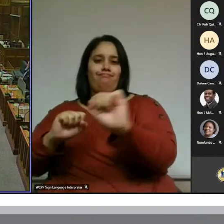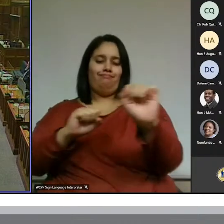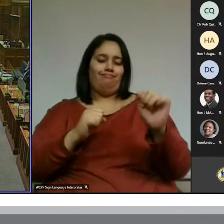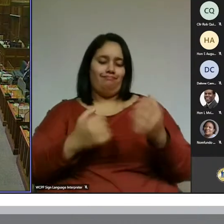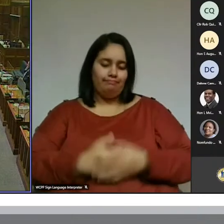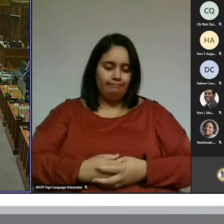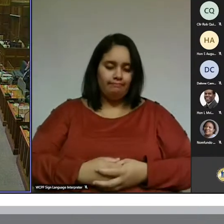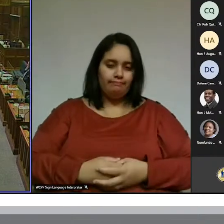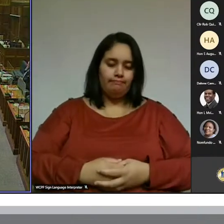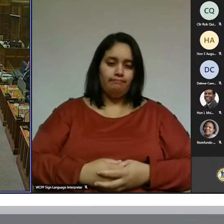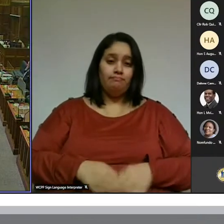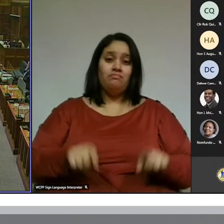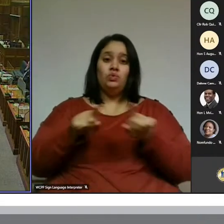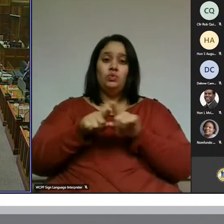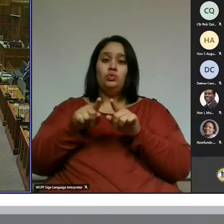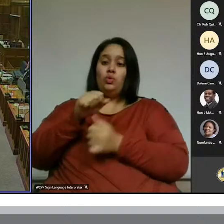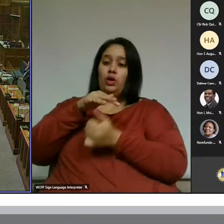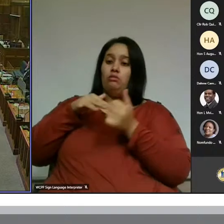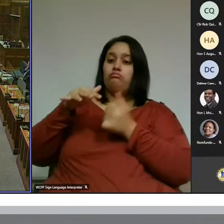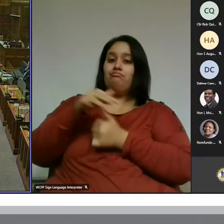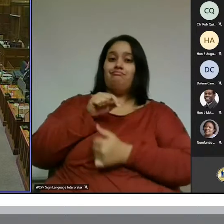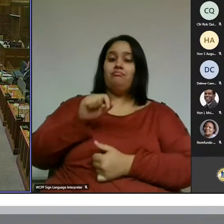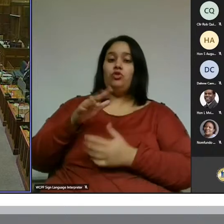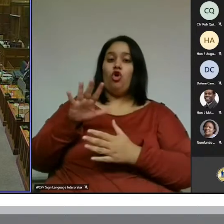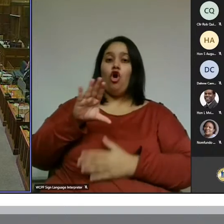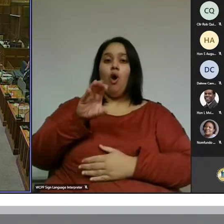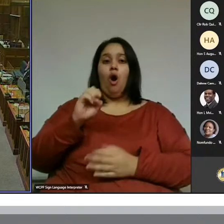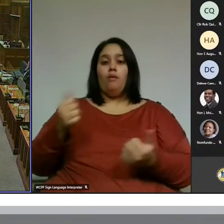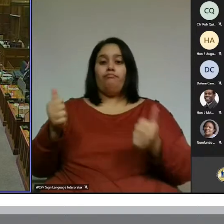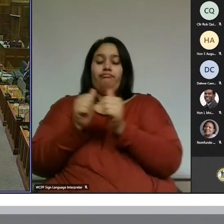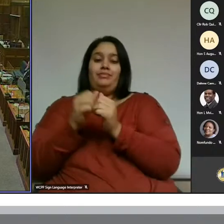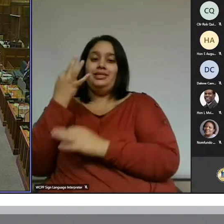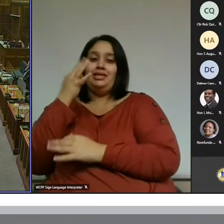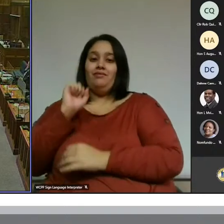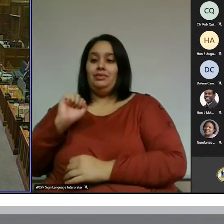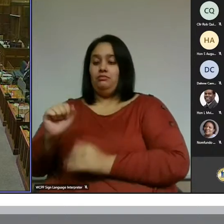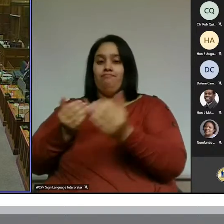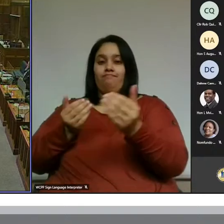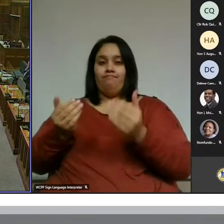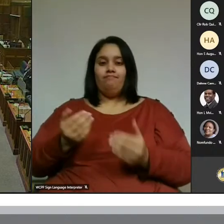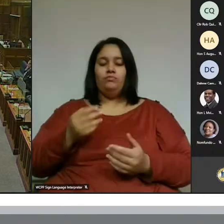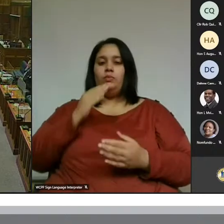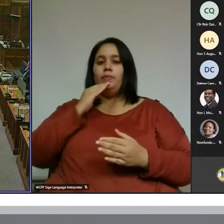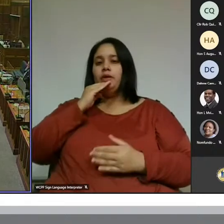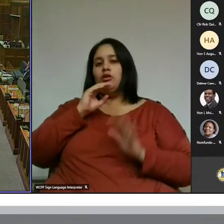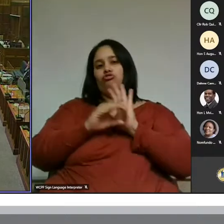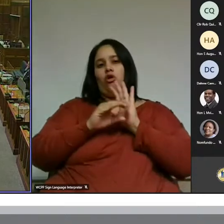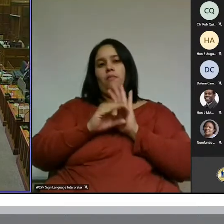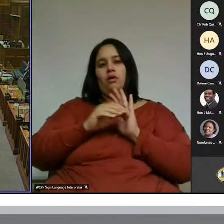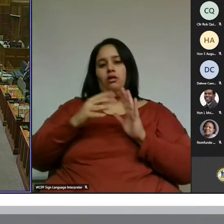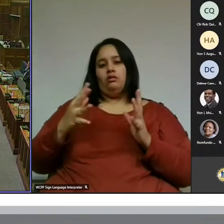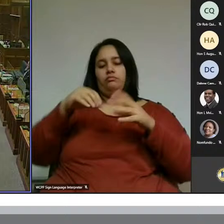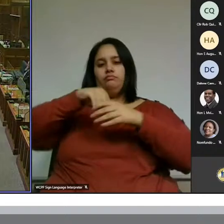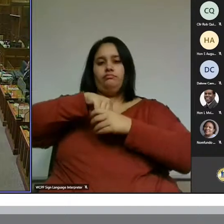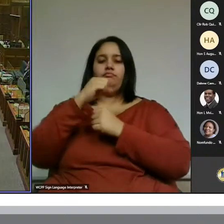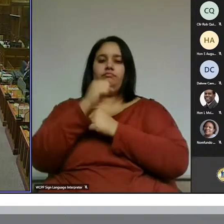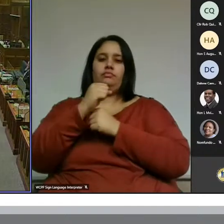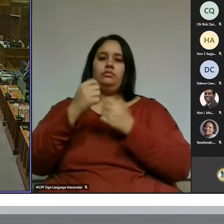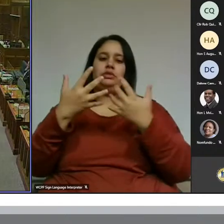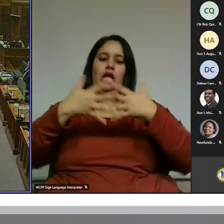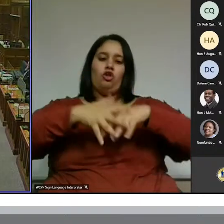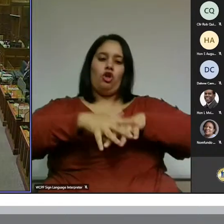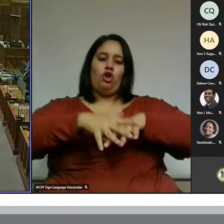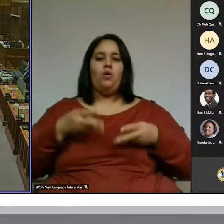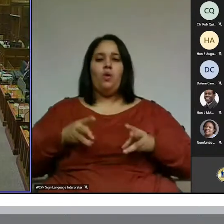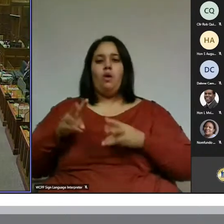Also, issues around cooperative governance, the need for example, integrated methods